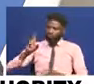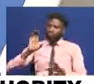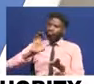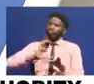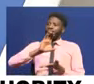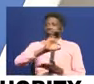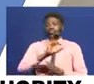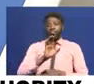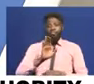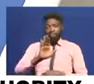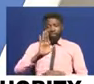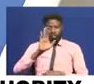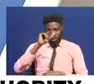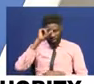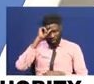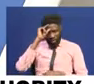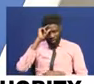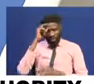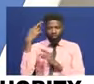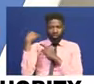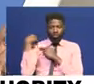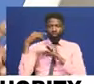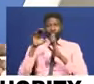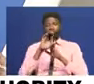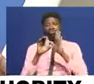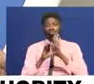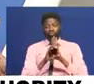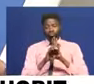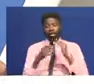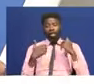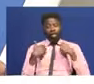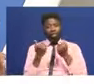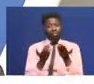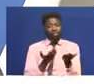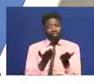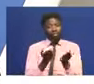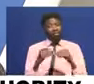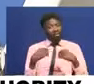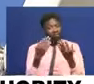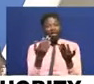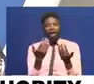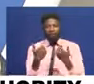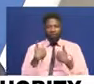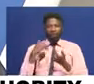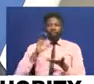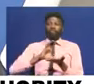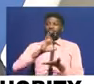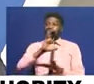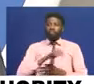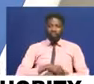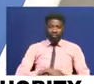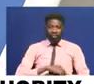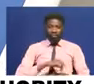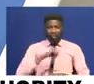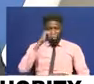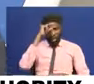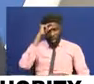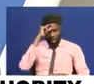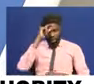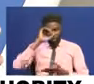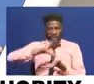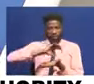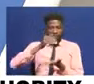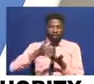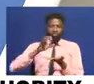provide healthcare as it is in our constitution. Mm-hmm. So government is disbursing funds. So for example, the funds that the government disburses are supposed to